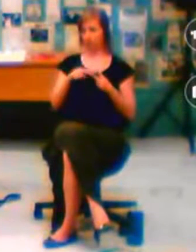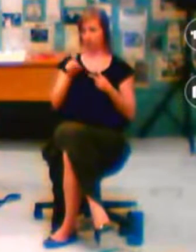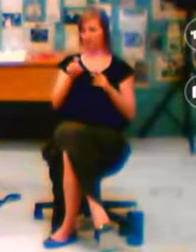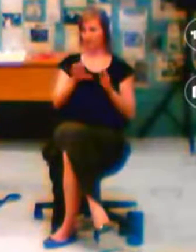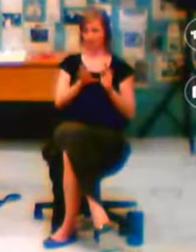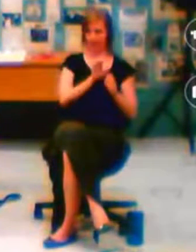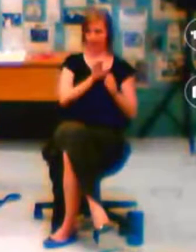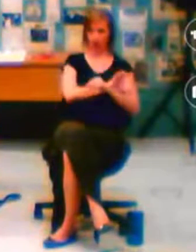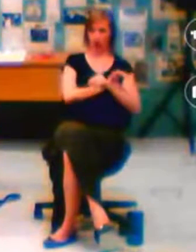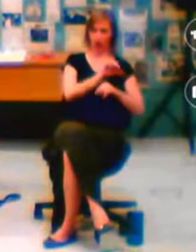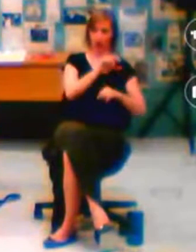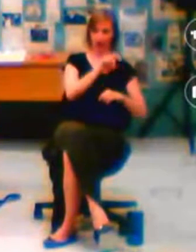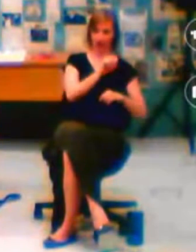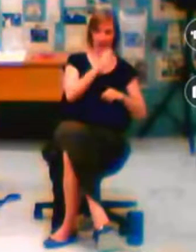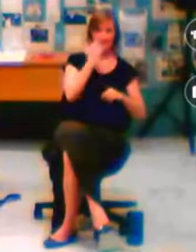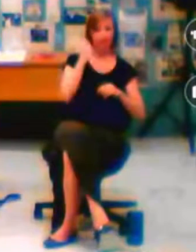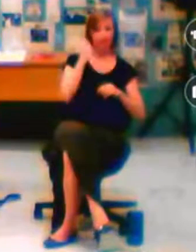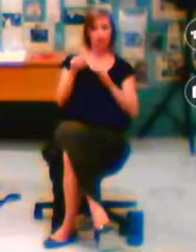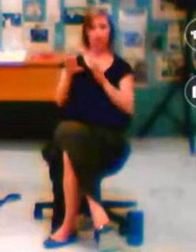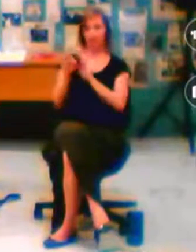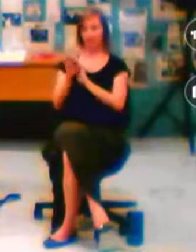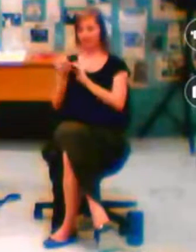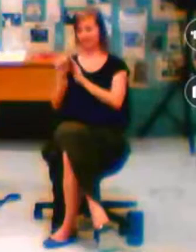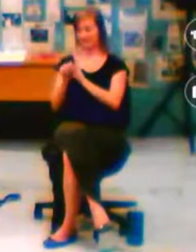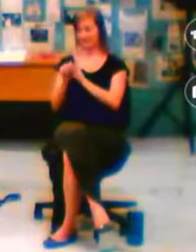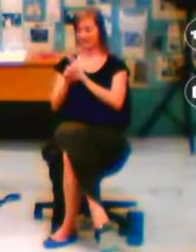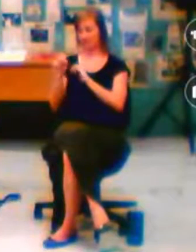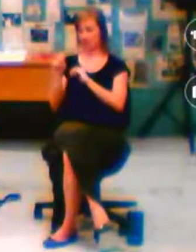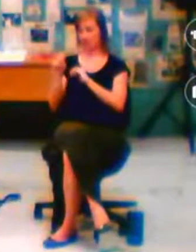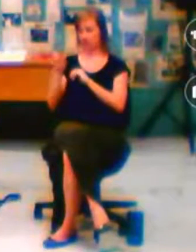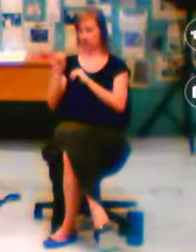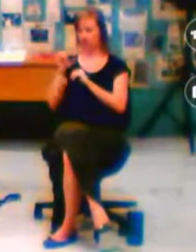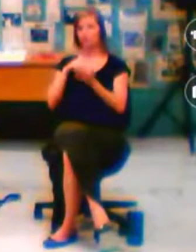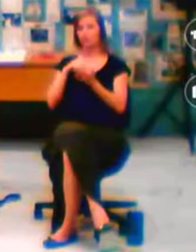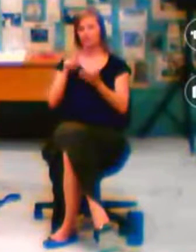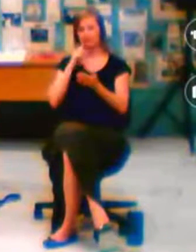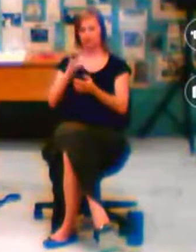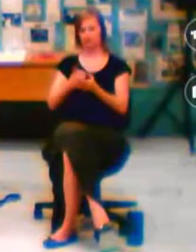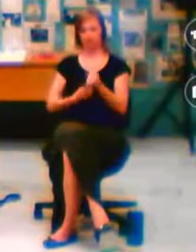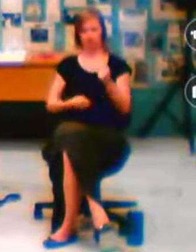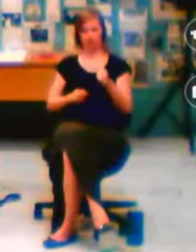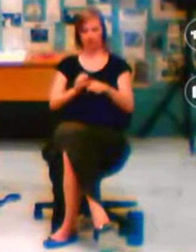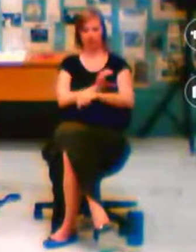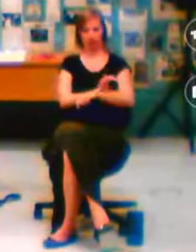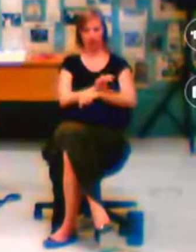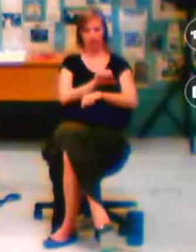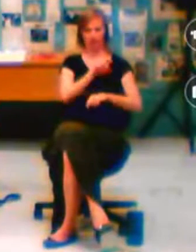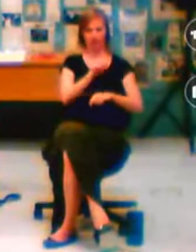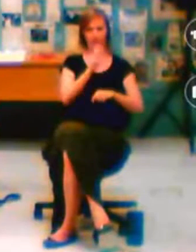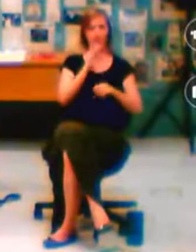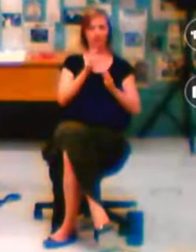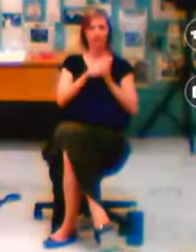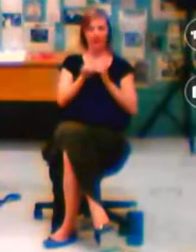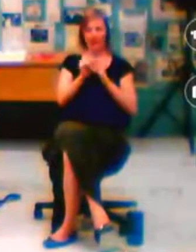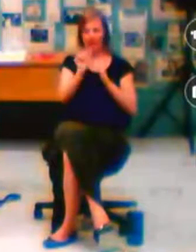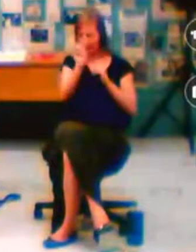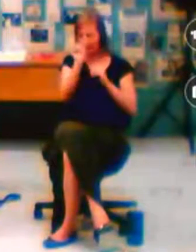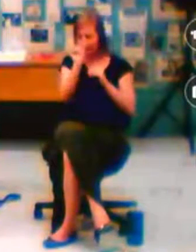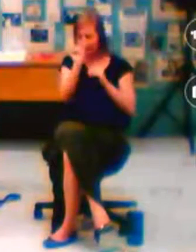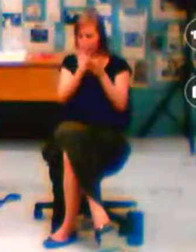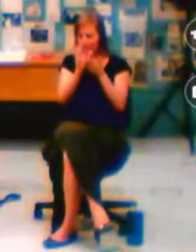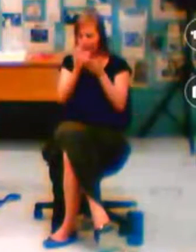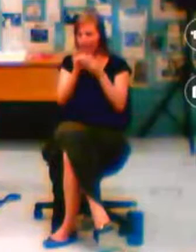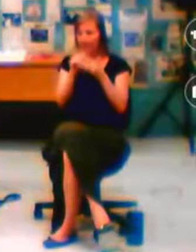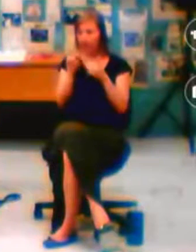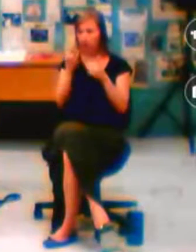what's going to happen to vets and the VA system of hospitals in the state of Colorado? I understand it. You choose one or the other. No,